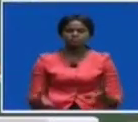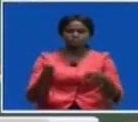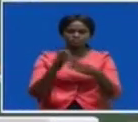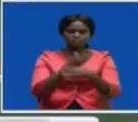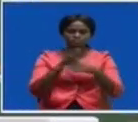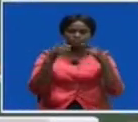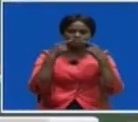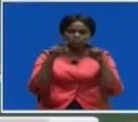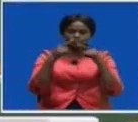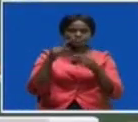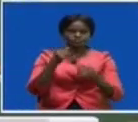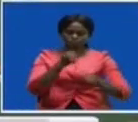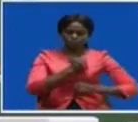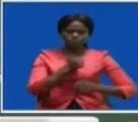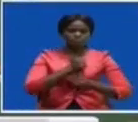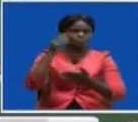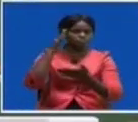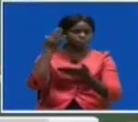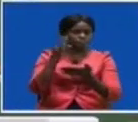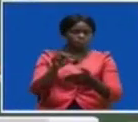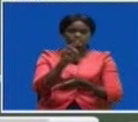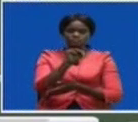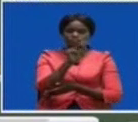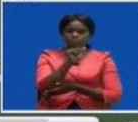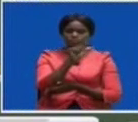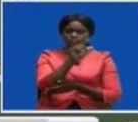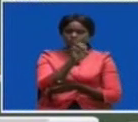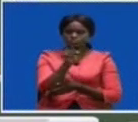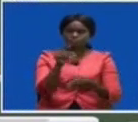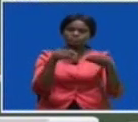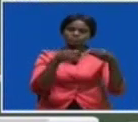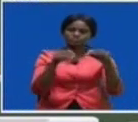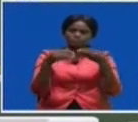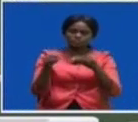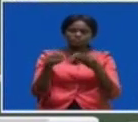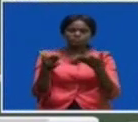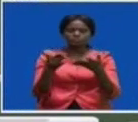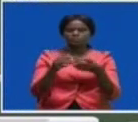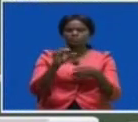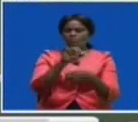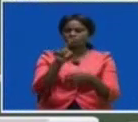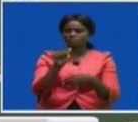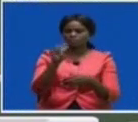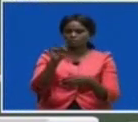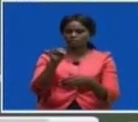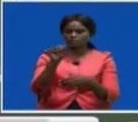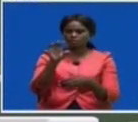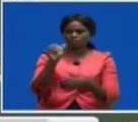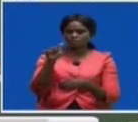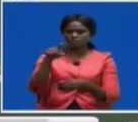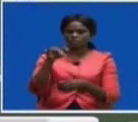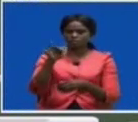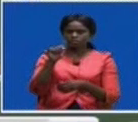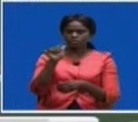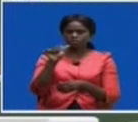Business News in detail. Defense Permanent Secretary Stadi Mwale has commissioned a sales retail outlet for ZAM Capital Industry products. ZAM Capital